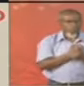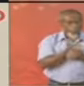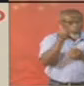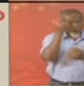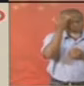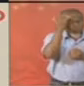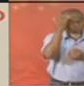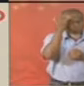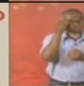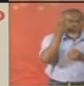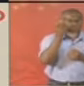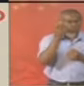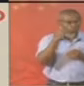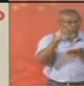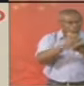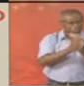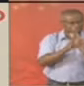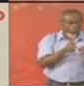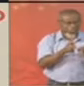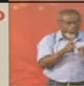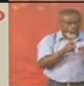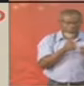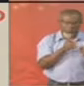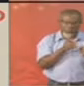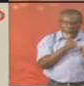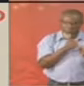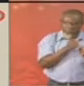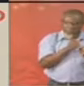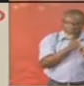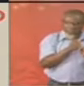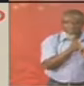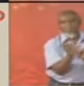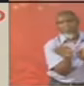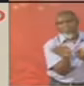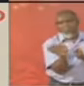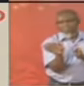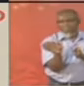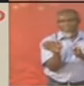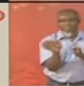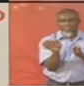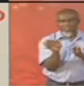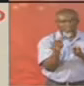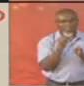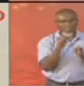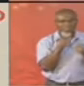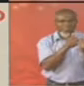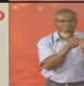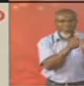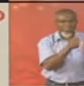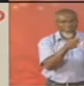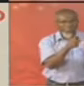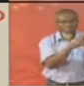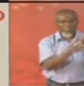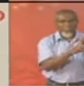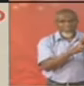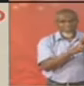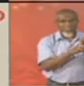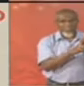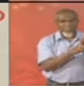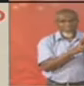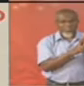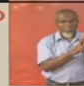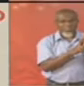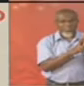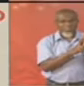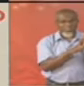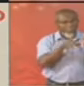be divergences, human beings being what they are. Not everyone always follows the rules, and we take note of that.